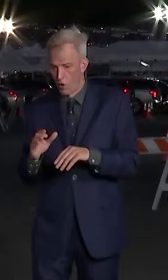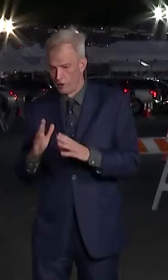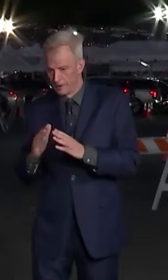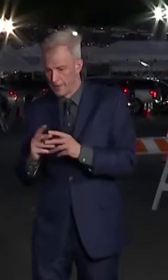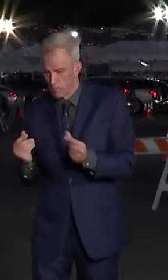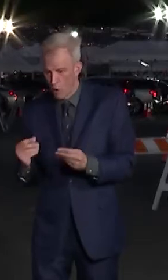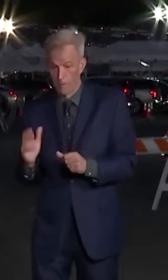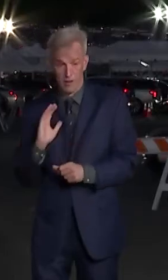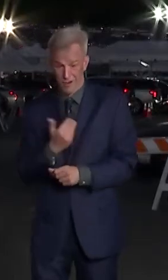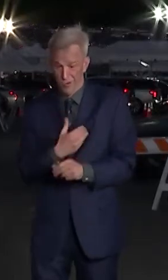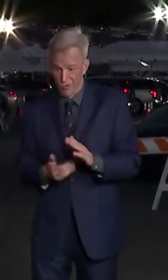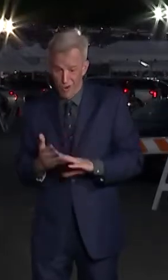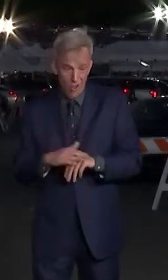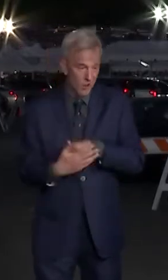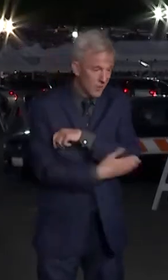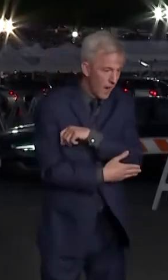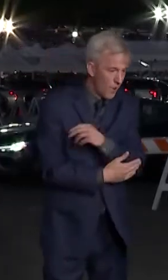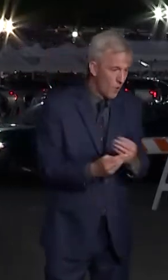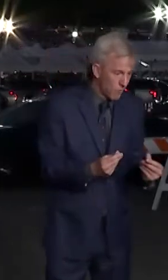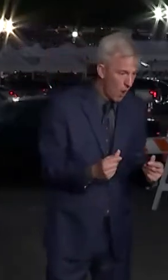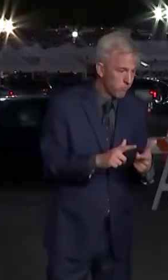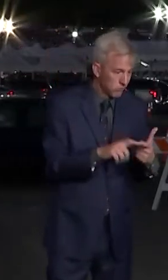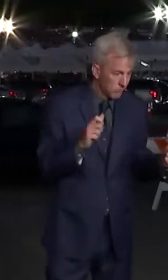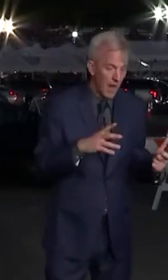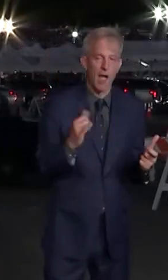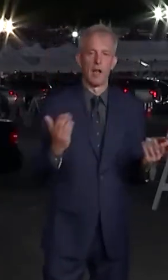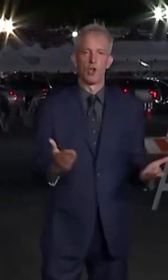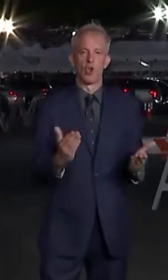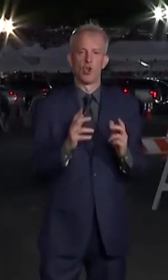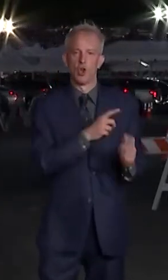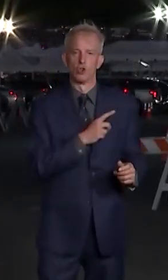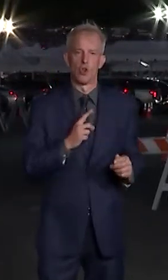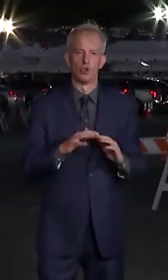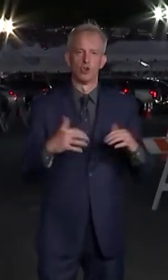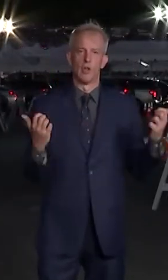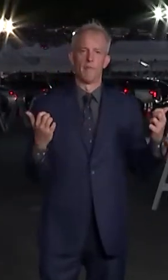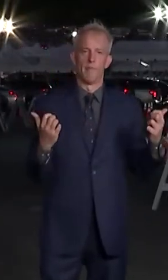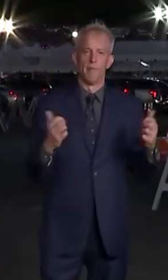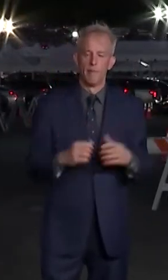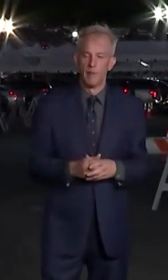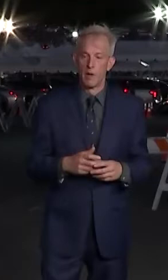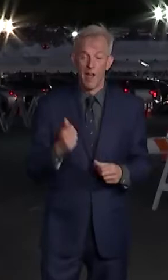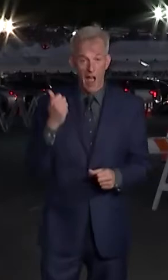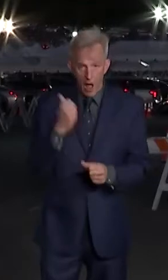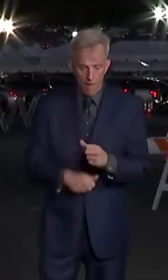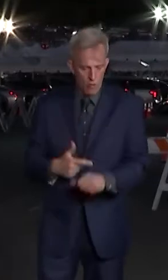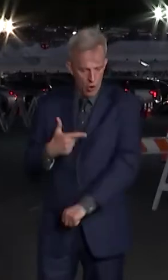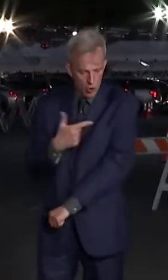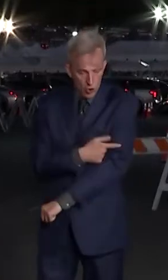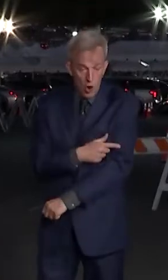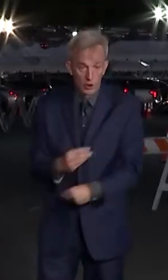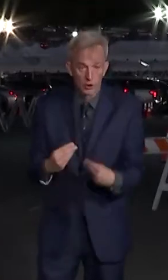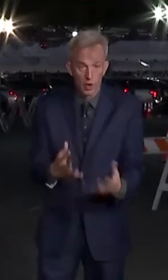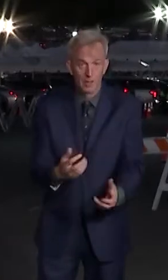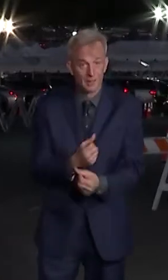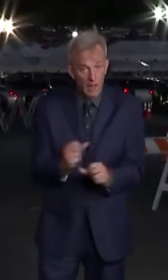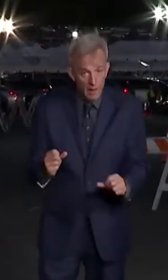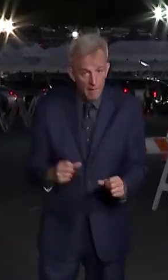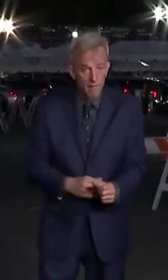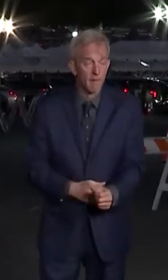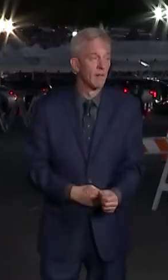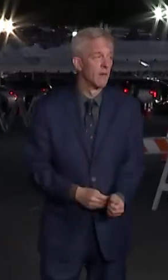Stadium. And I want to assure you that every shot delivered at each one of these places is safe and administered by a